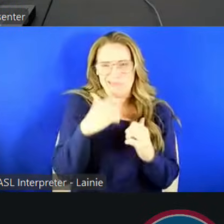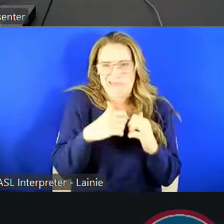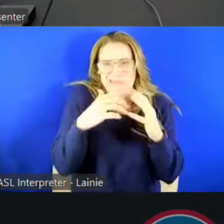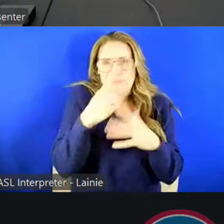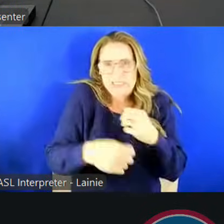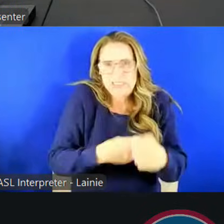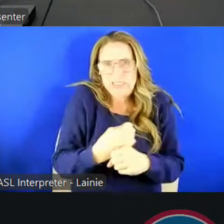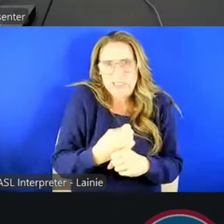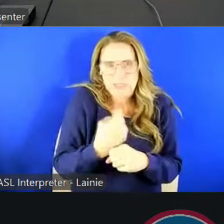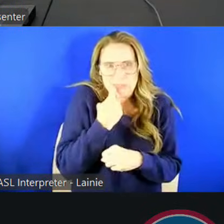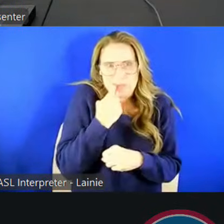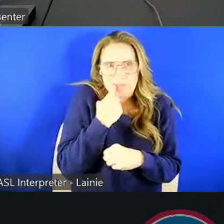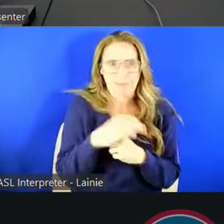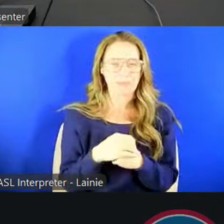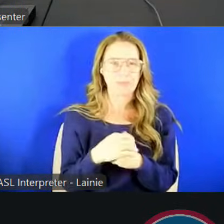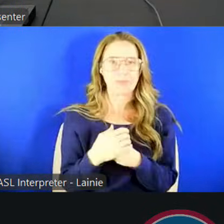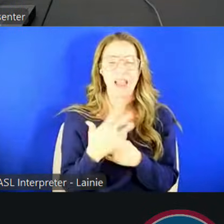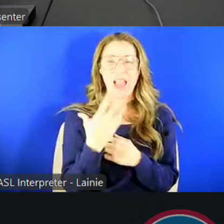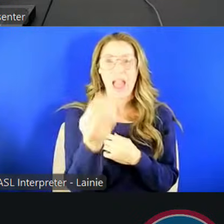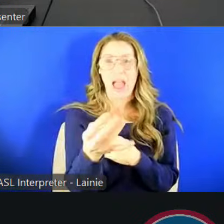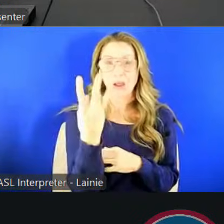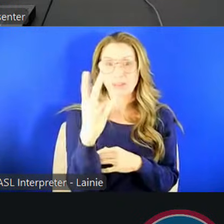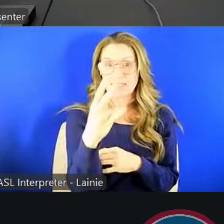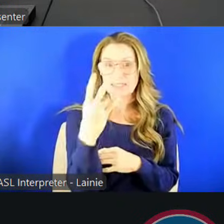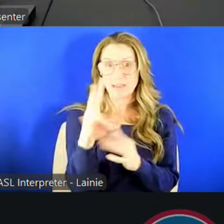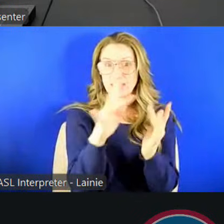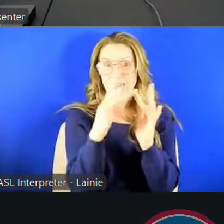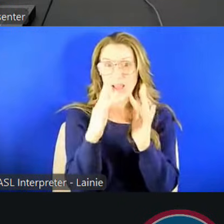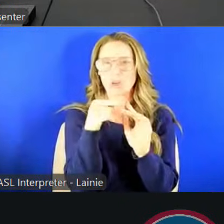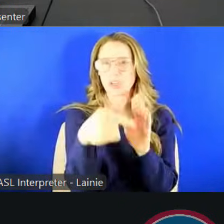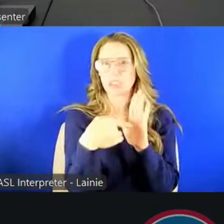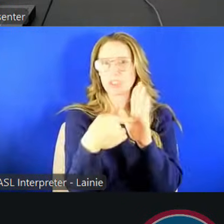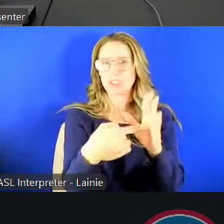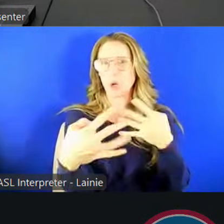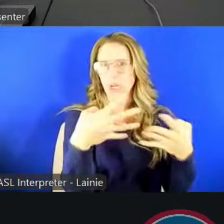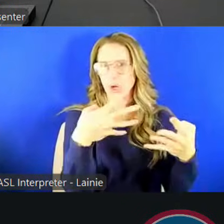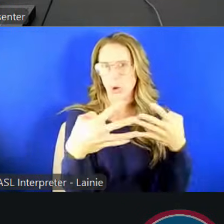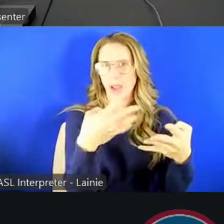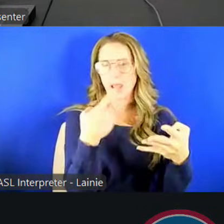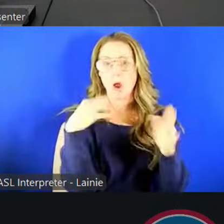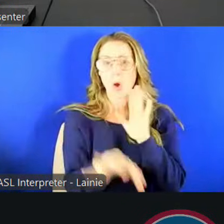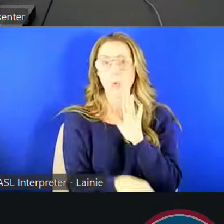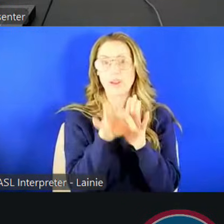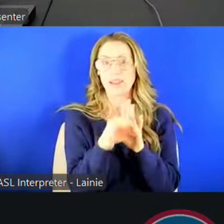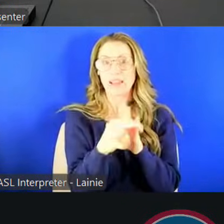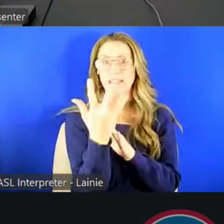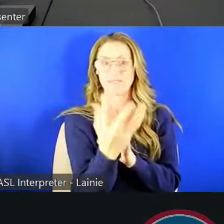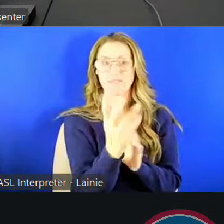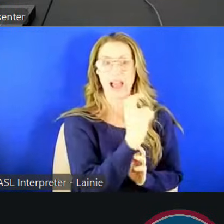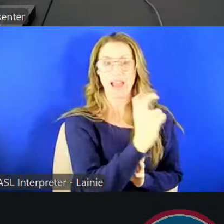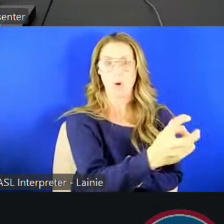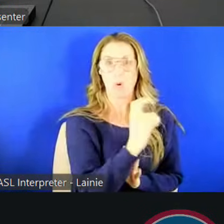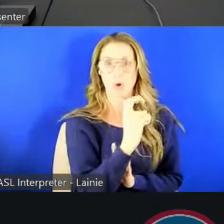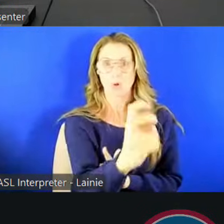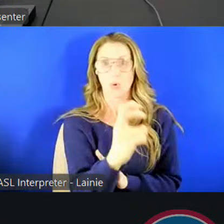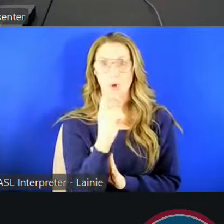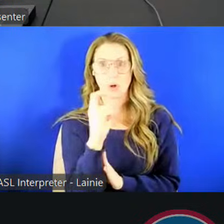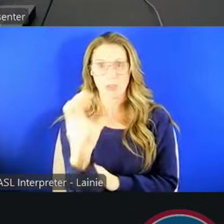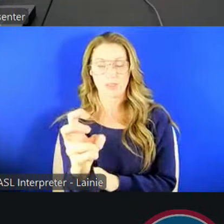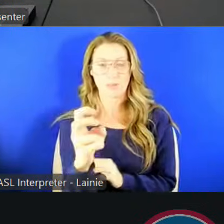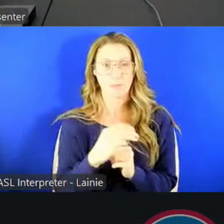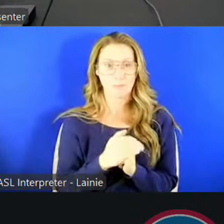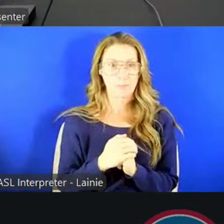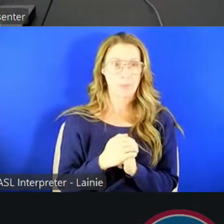the network, which are shown in gray, we selected 5 corridors on similar parameters that the initial 17 were